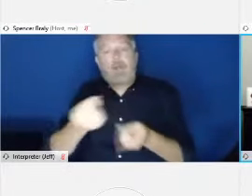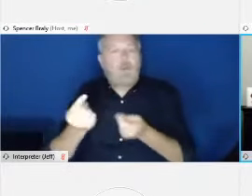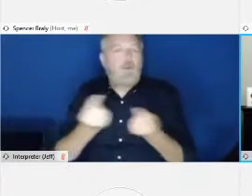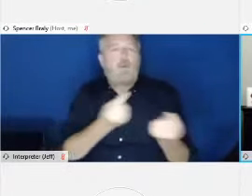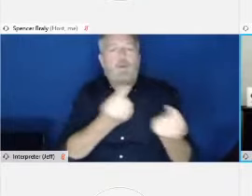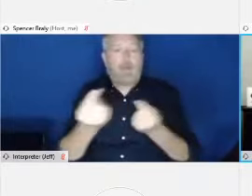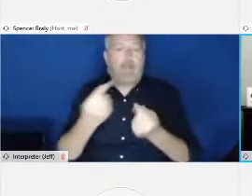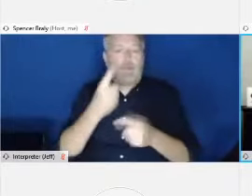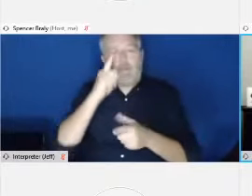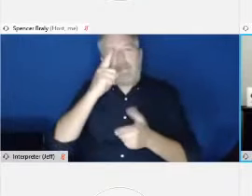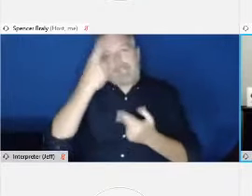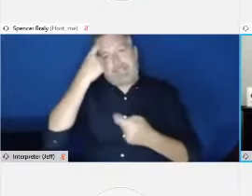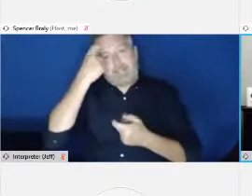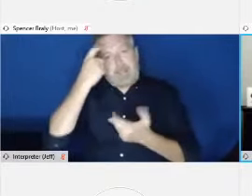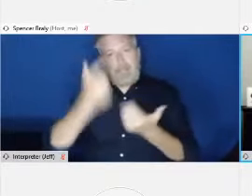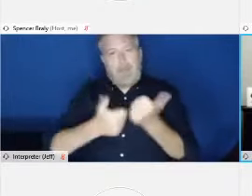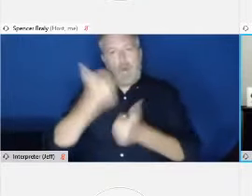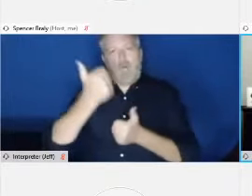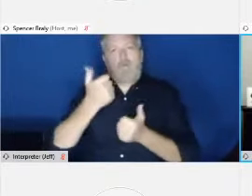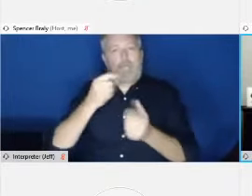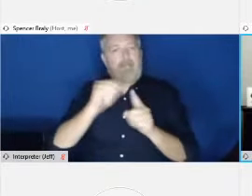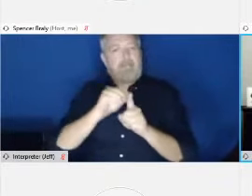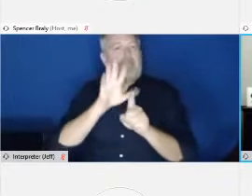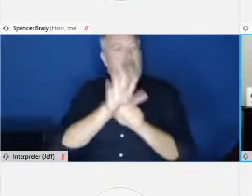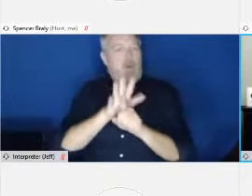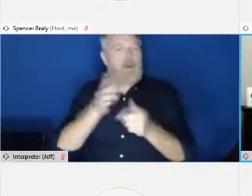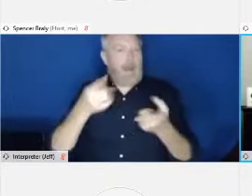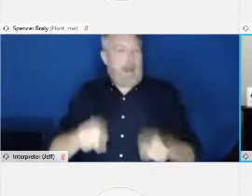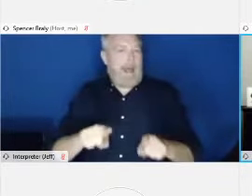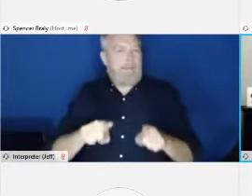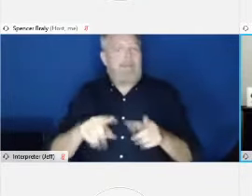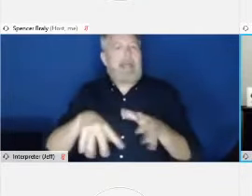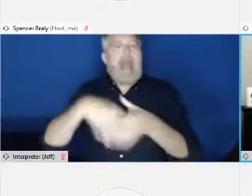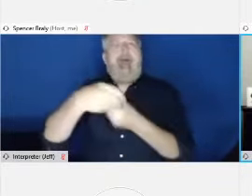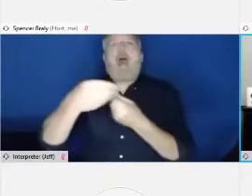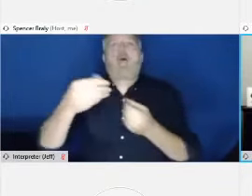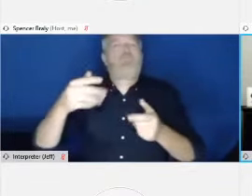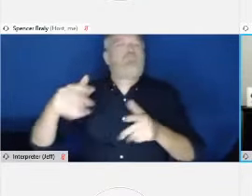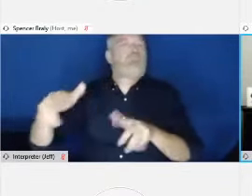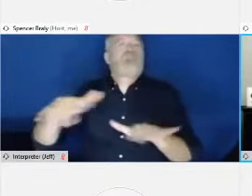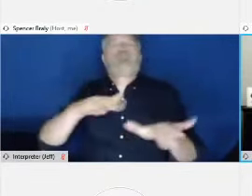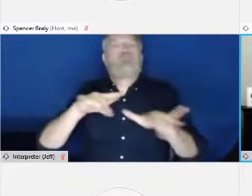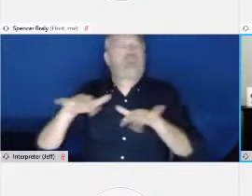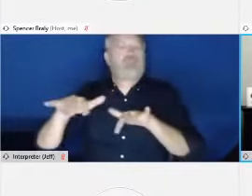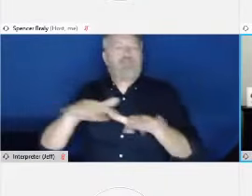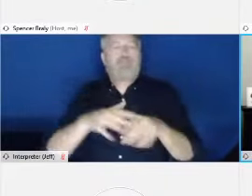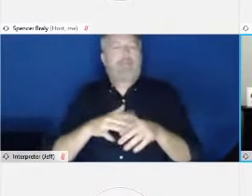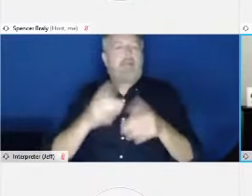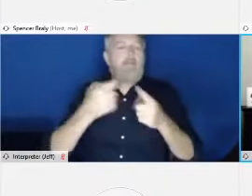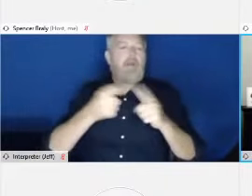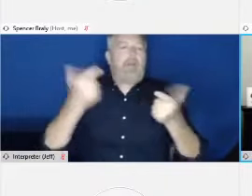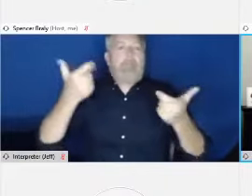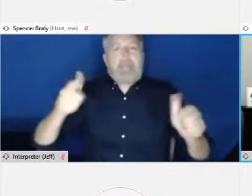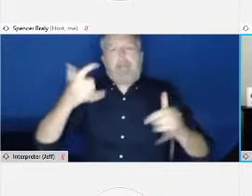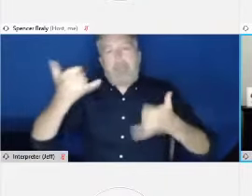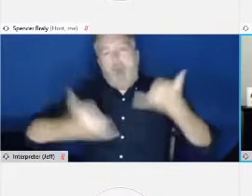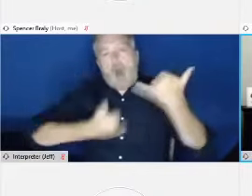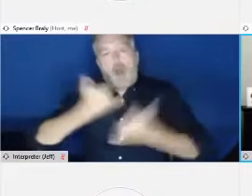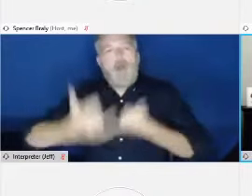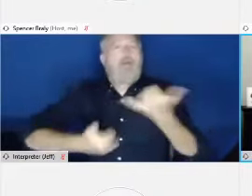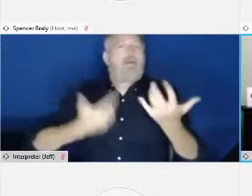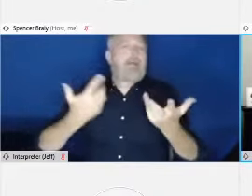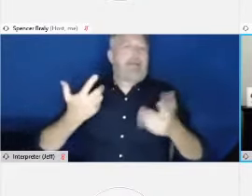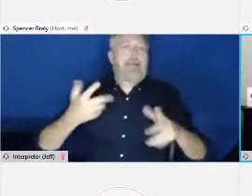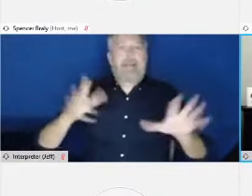the exposure is occurring. We are now seeing the impact of the large parties and gatherings that